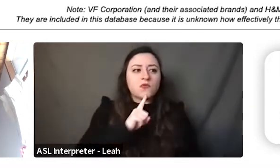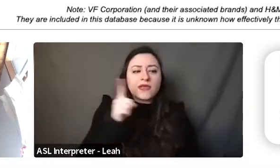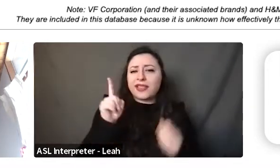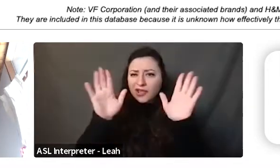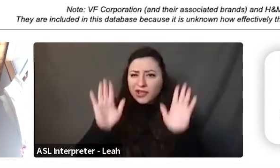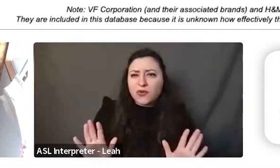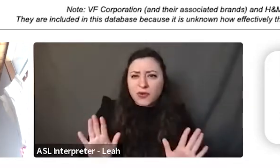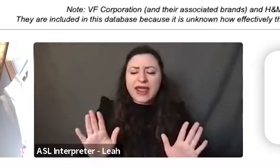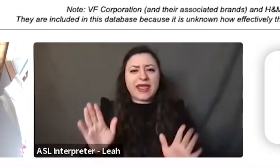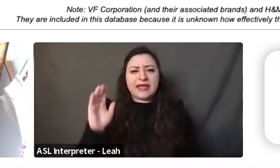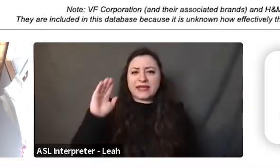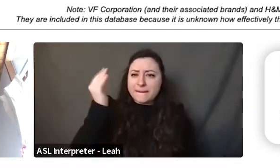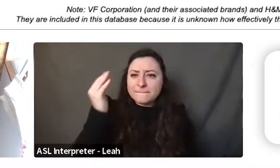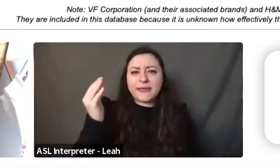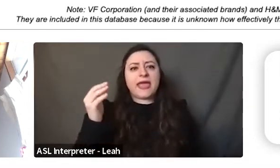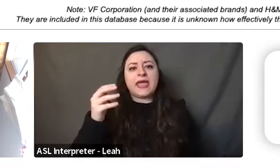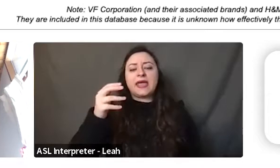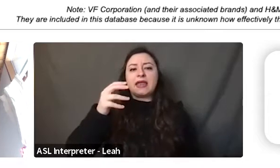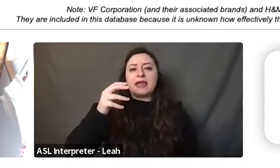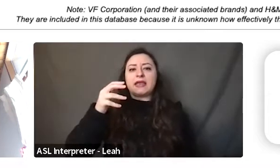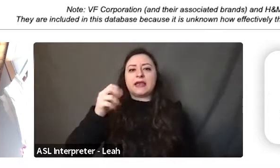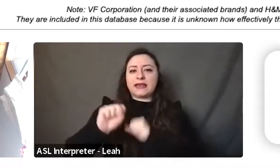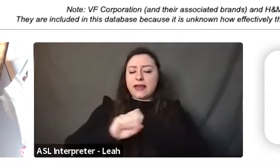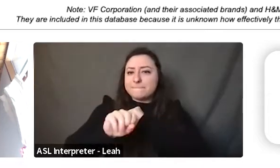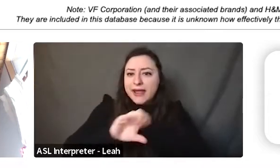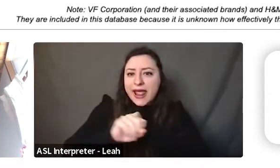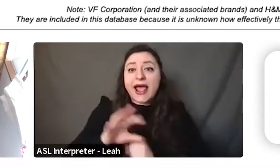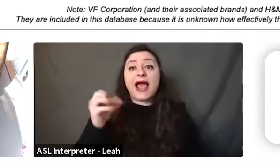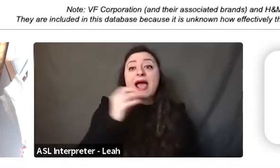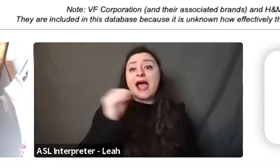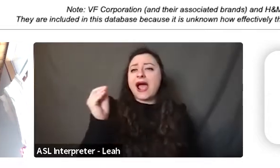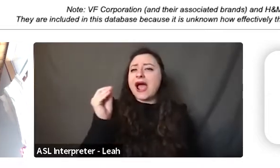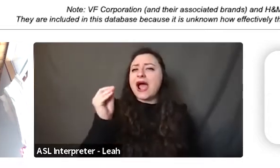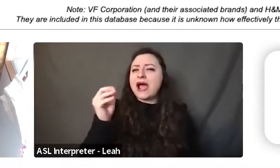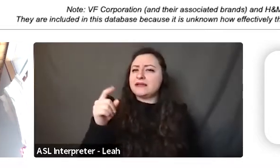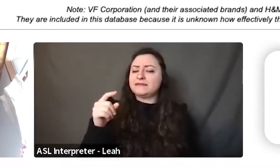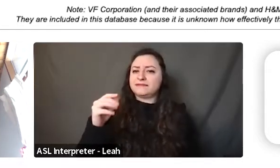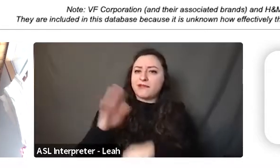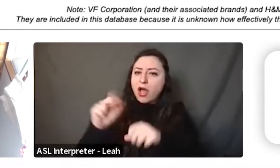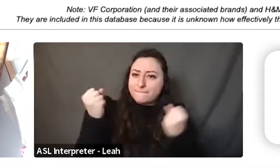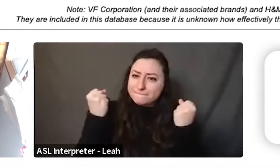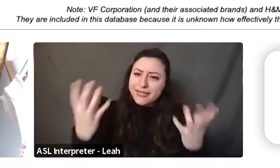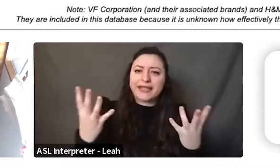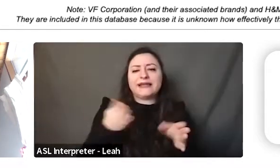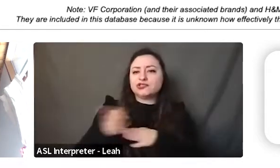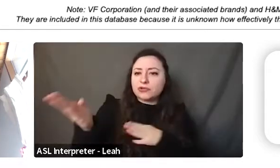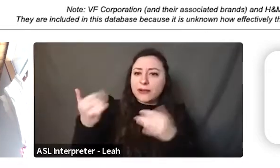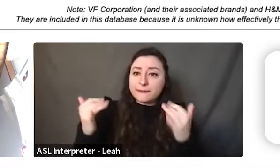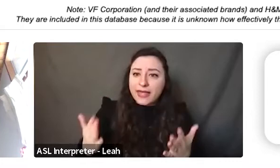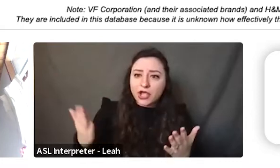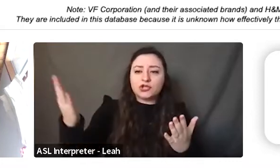Up campaign that Remake had done, and how they managed to call out many industry players and call them